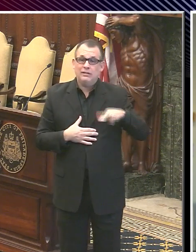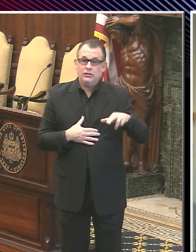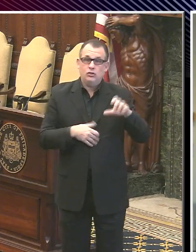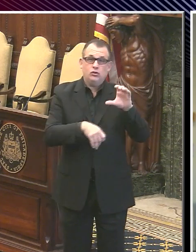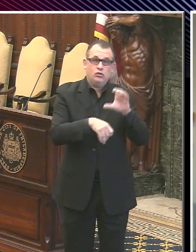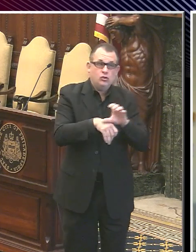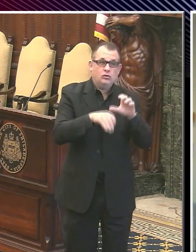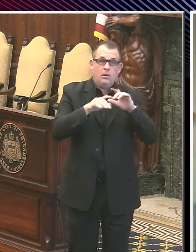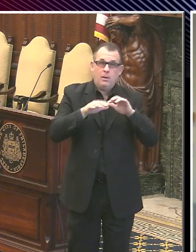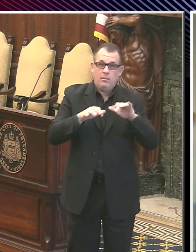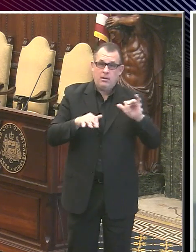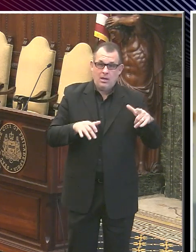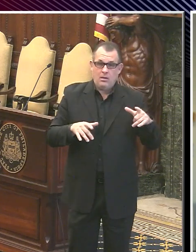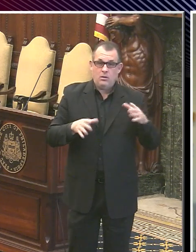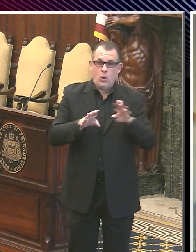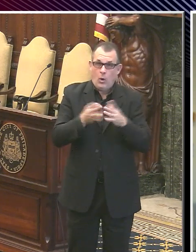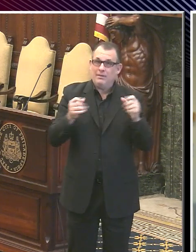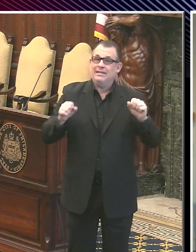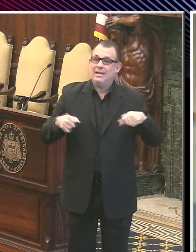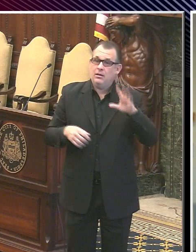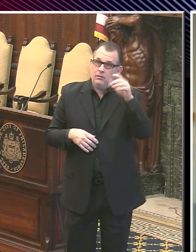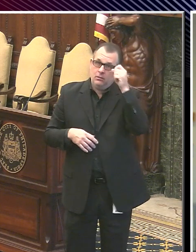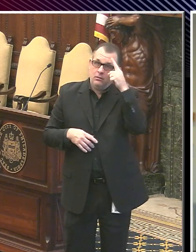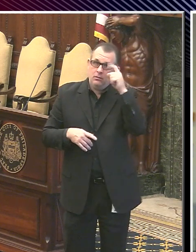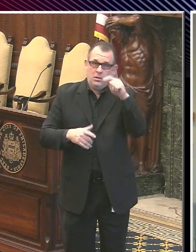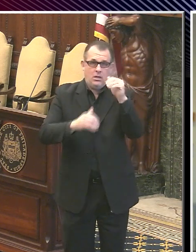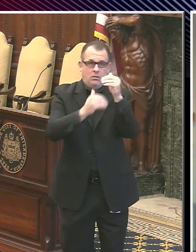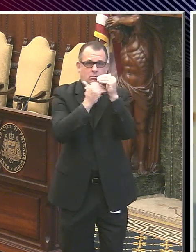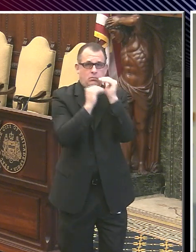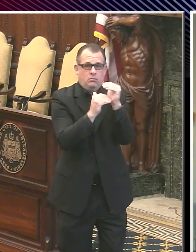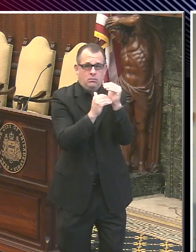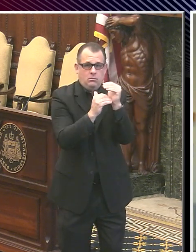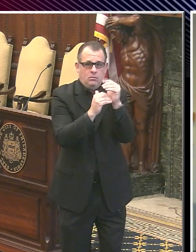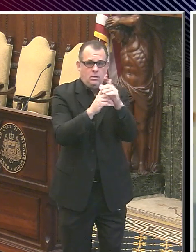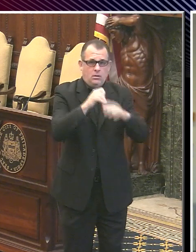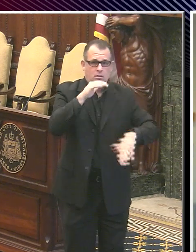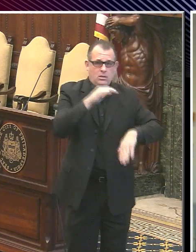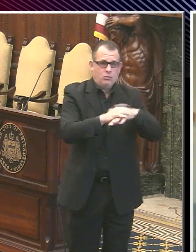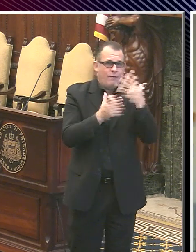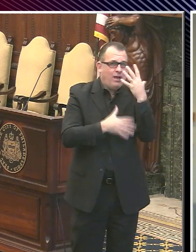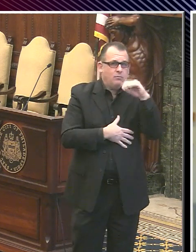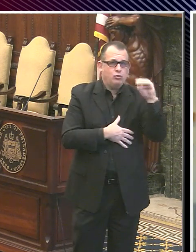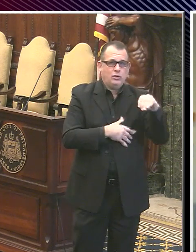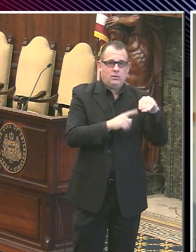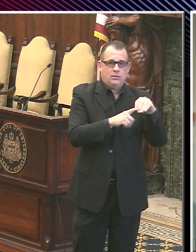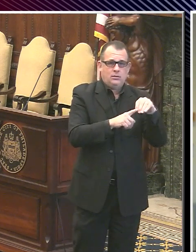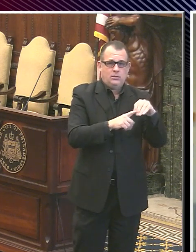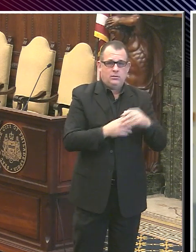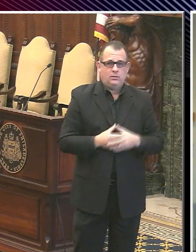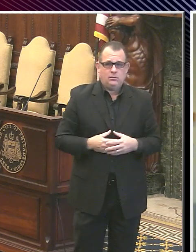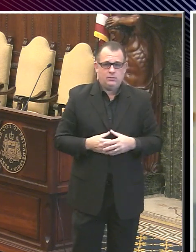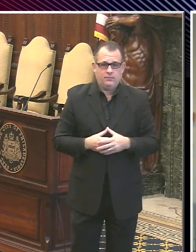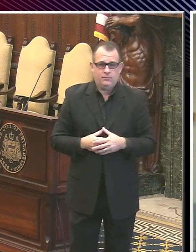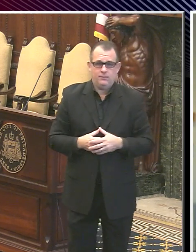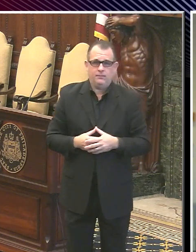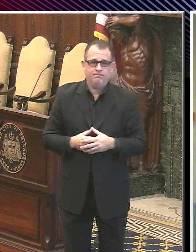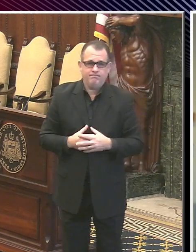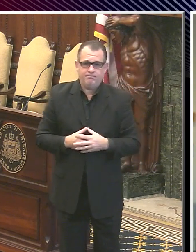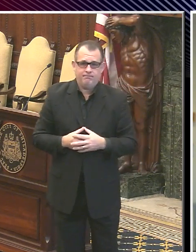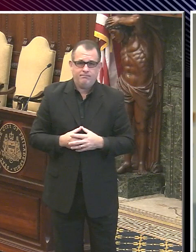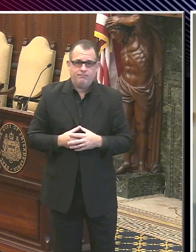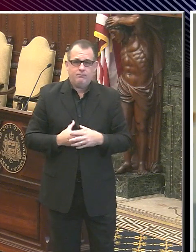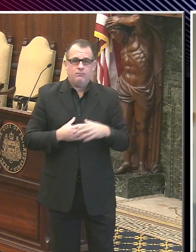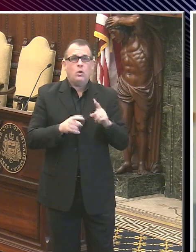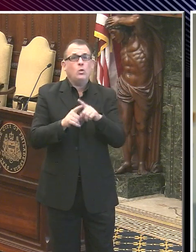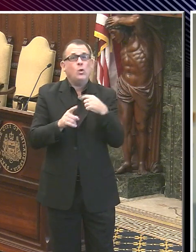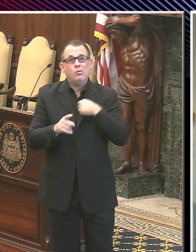will be allowed to stay open, but with a reduced density, no more than 5% occupancy or 5 per 1,000 square feet. And we encourage all